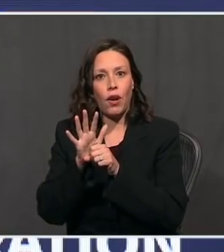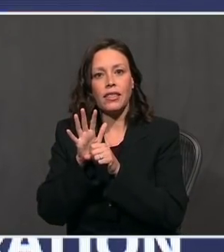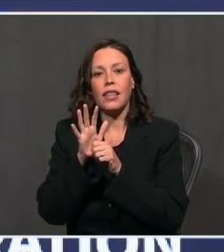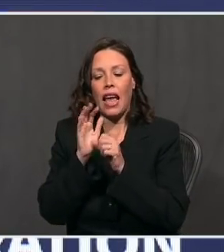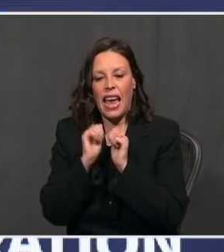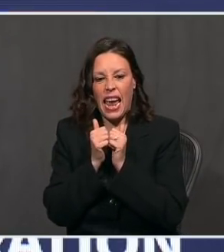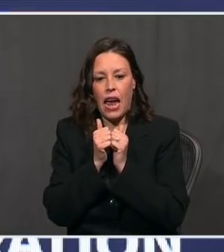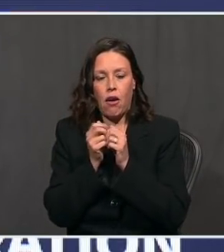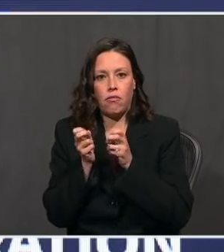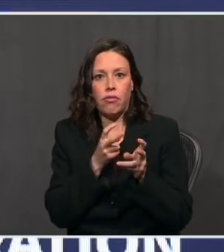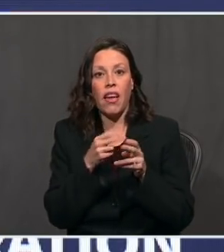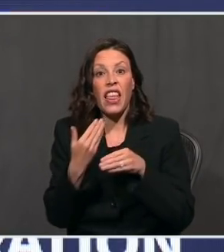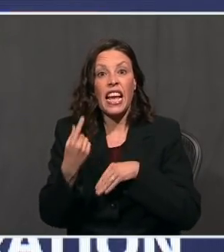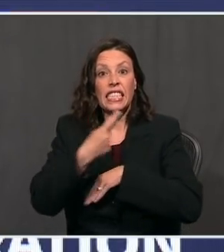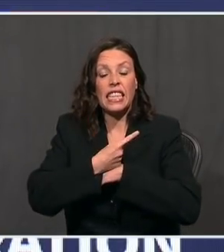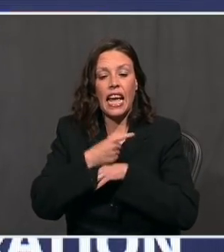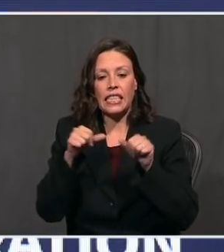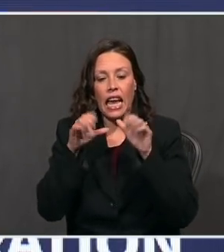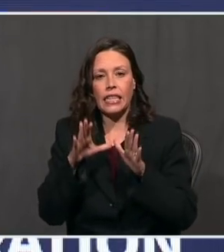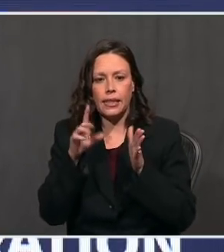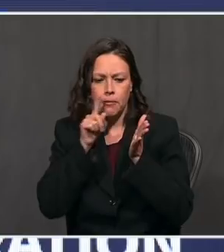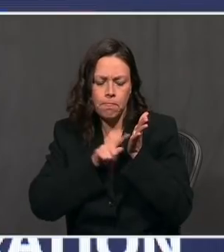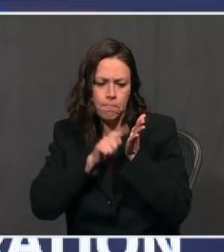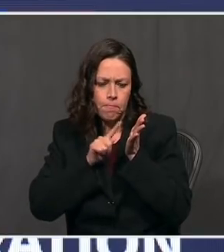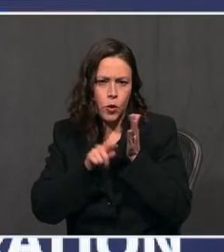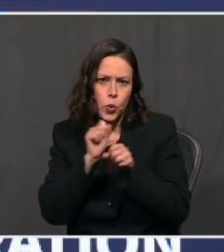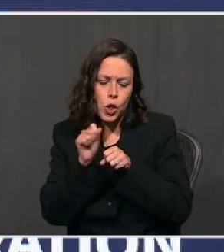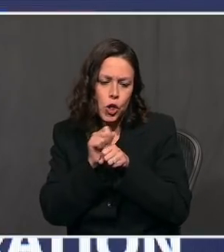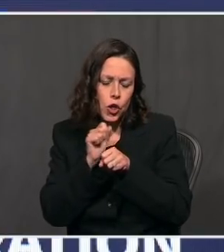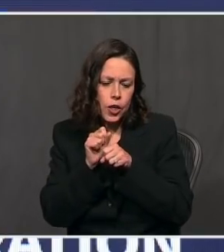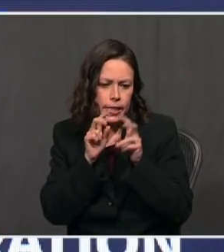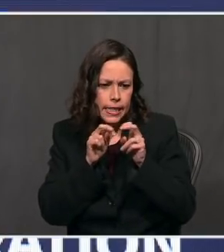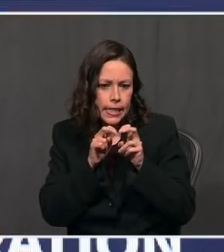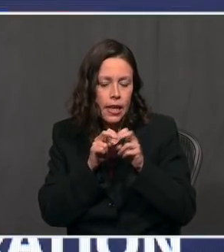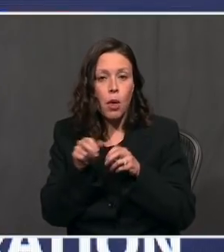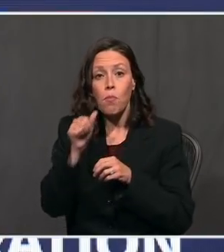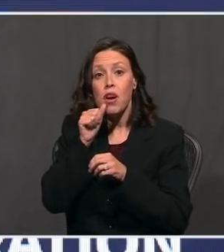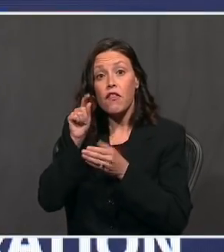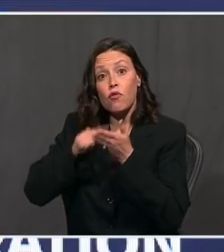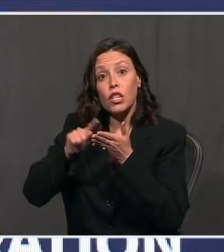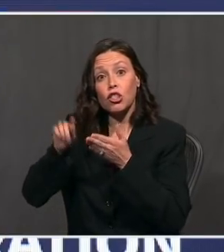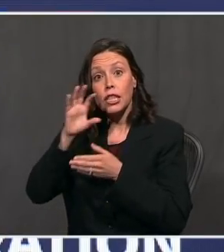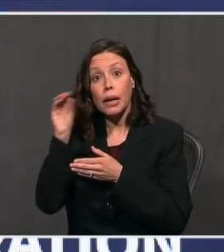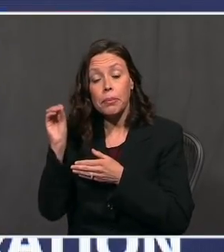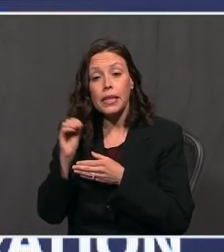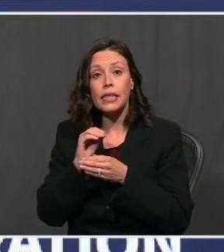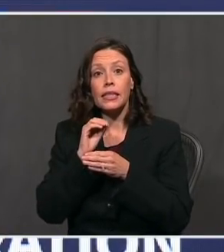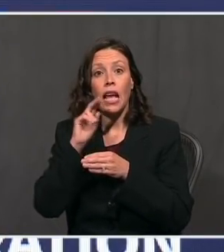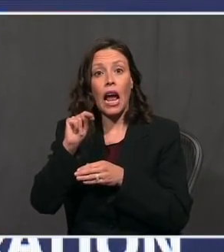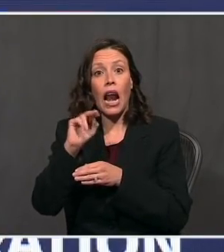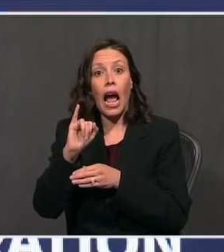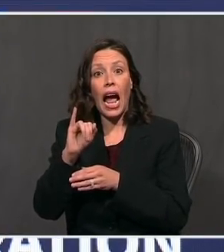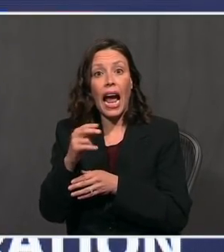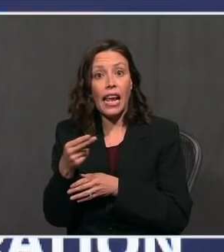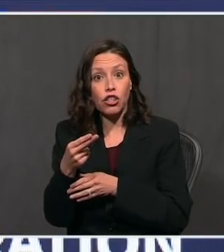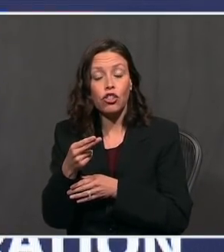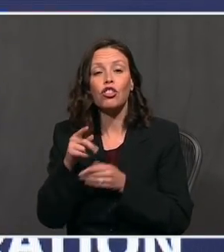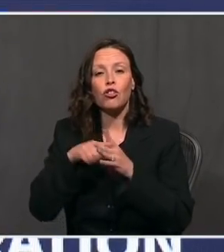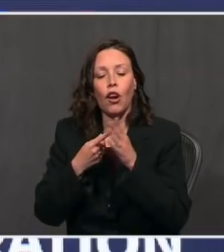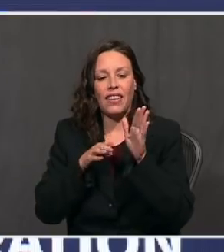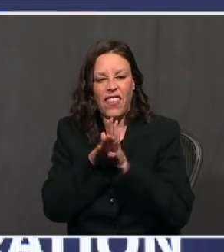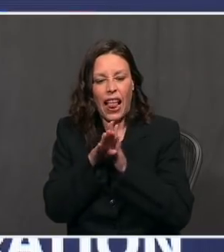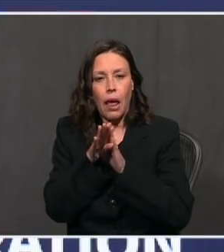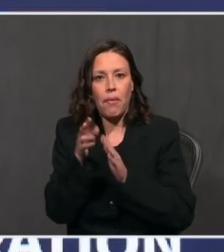day, scientists went to work with private research companies and the National Institute of Health to begin to develop